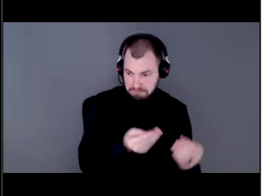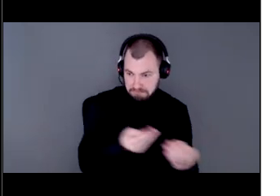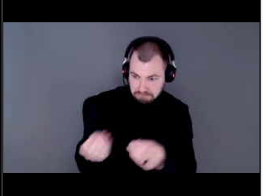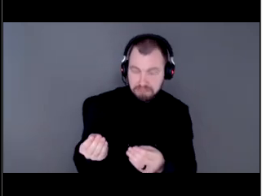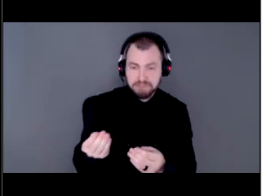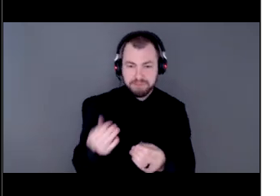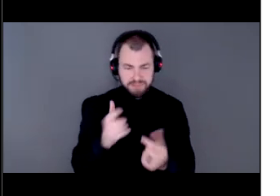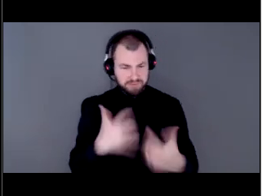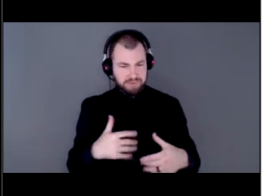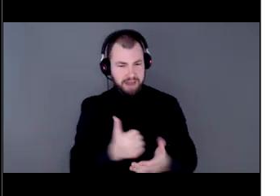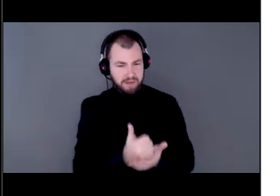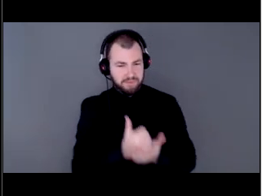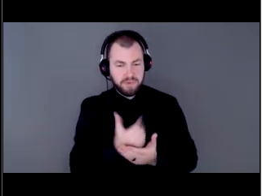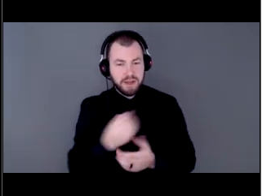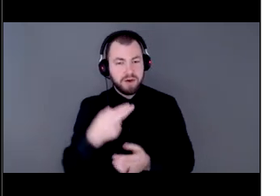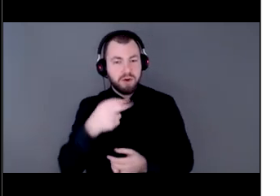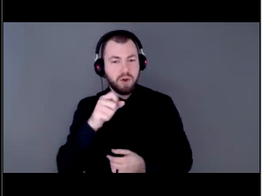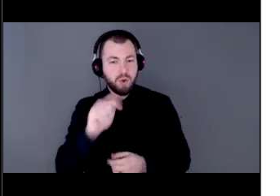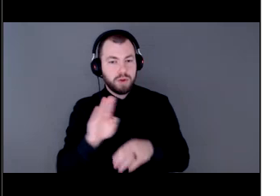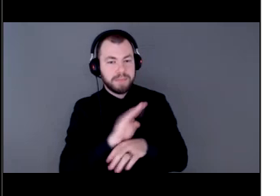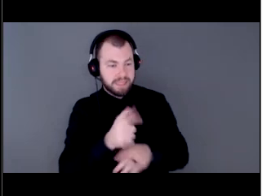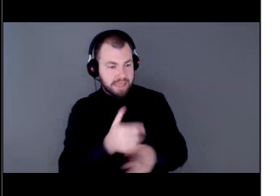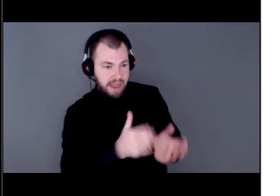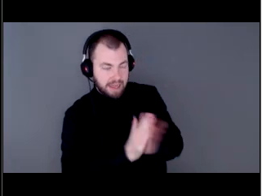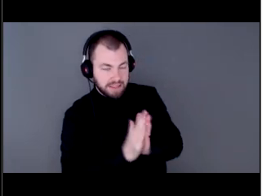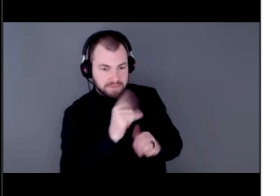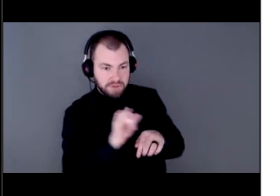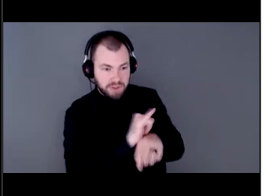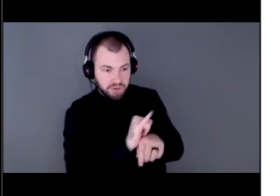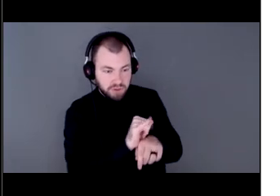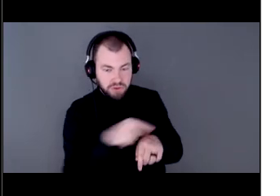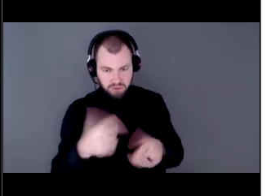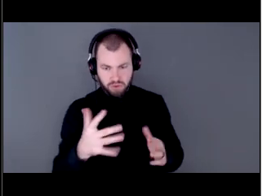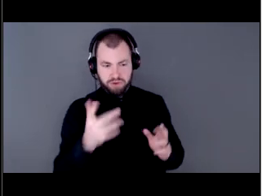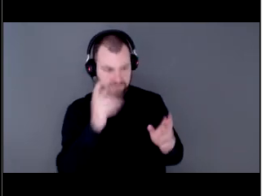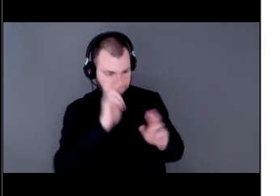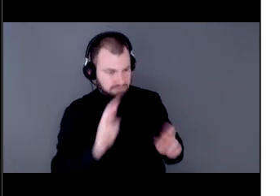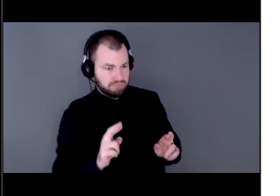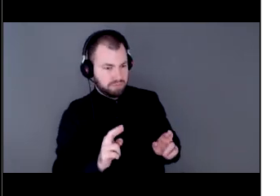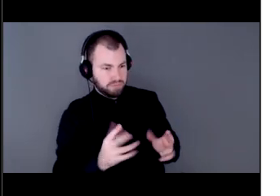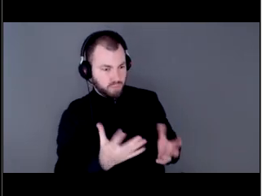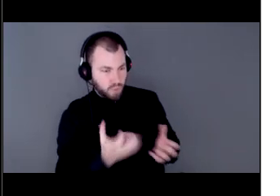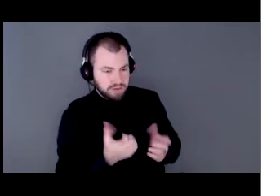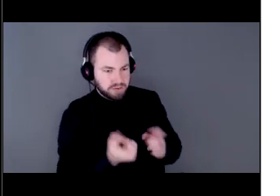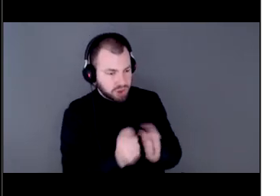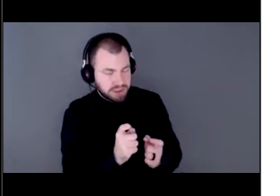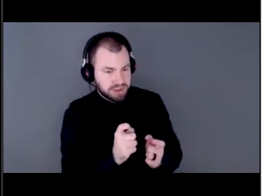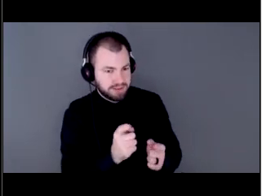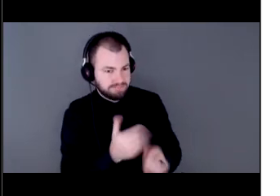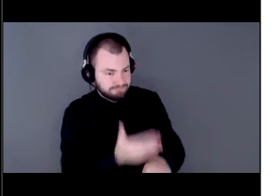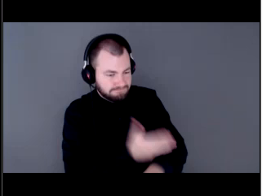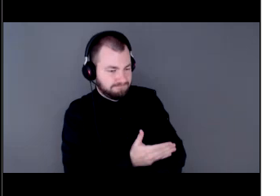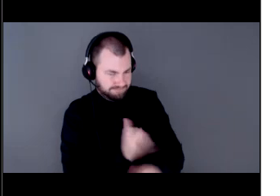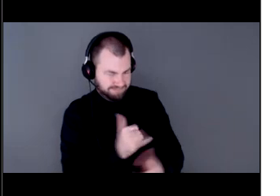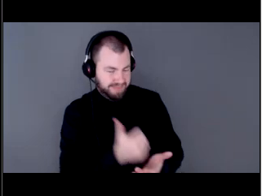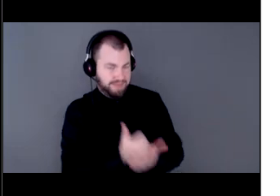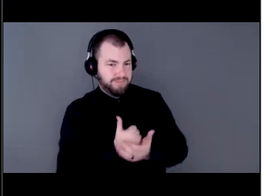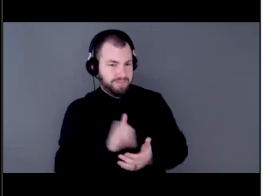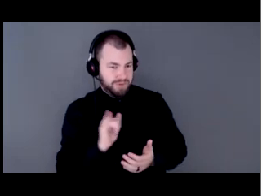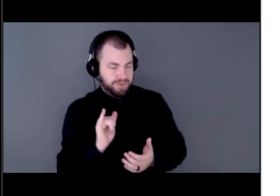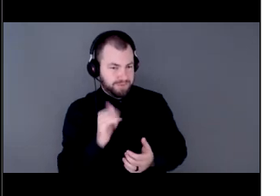who asked for interns to be with them, you know, they're already primed to want to do things, which is super helpful too. Now the matter is